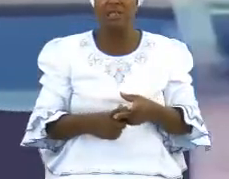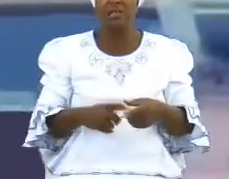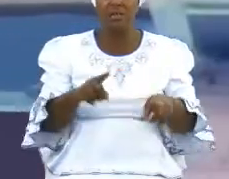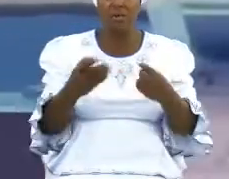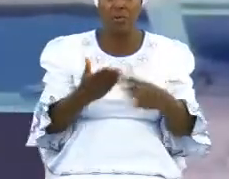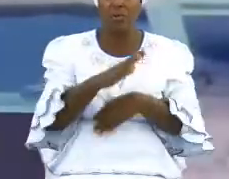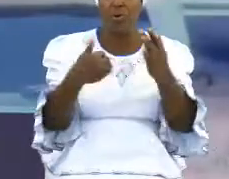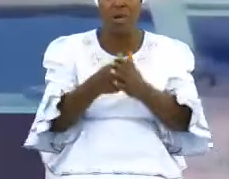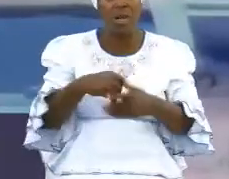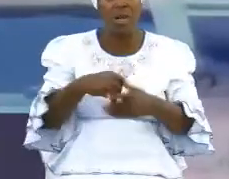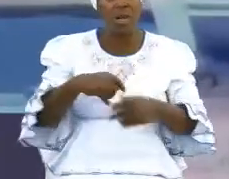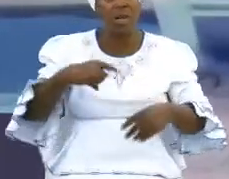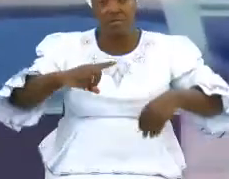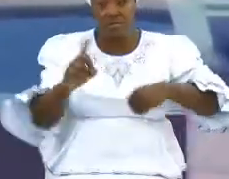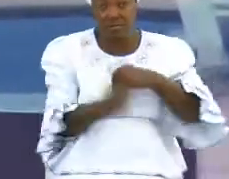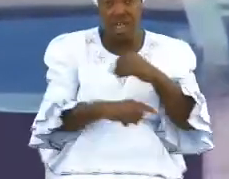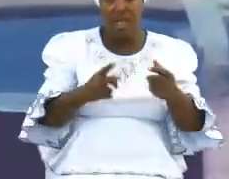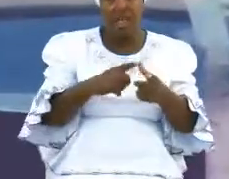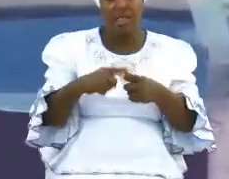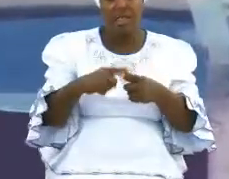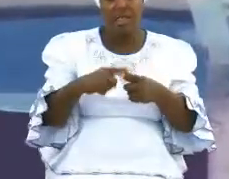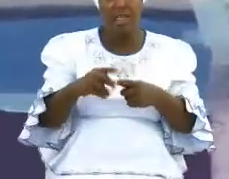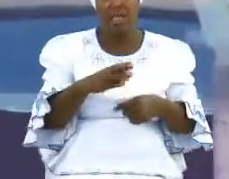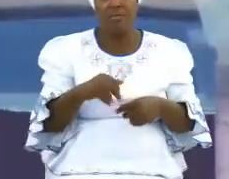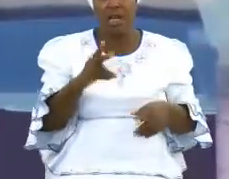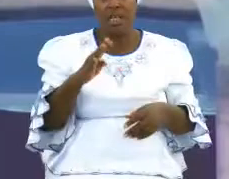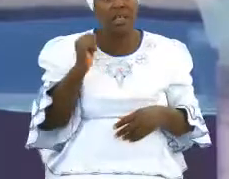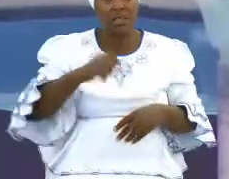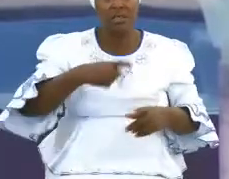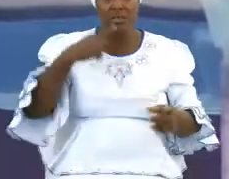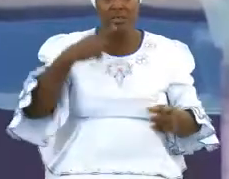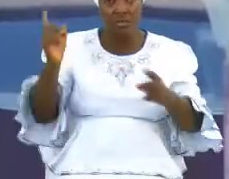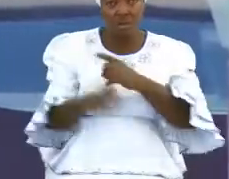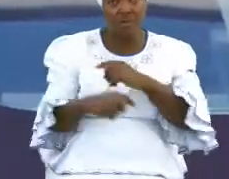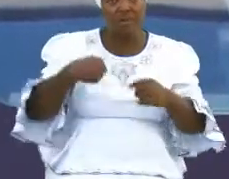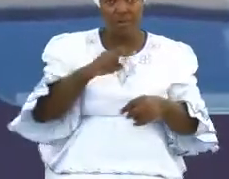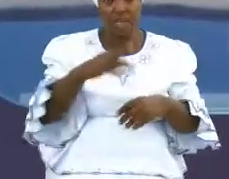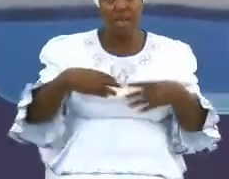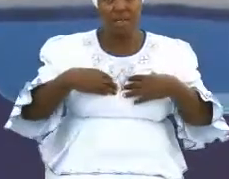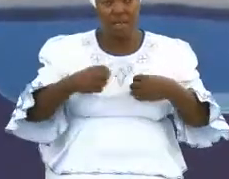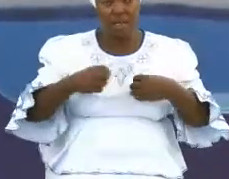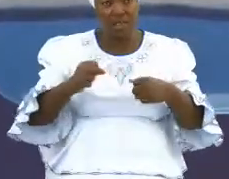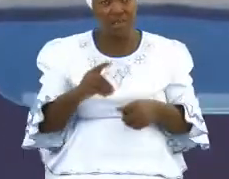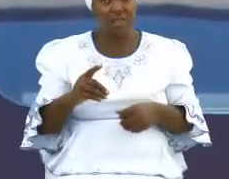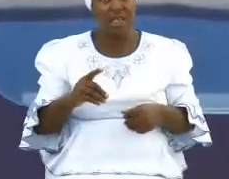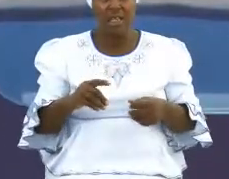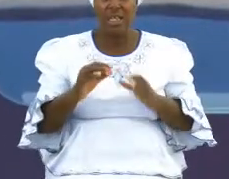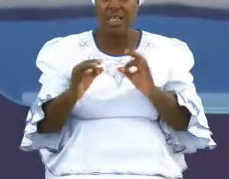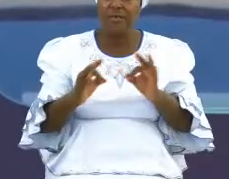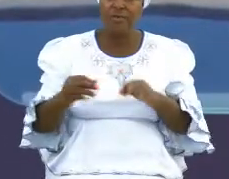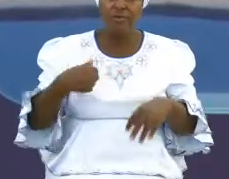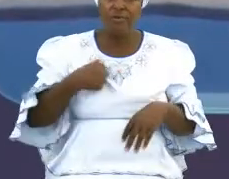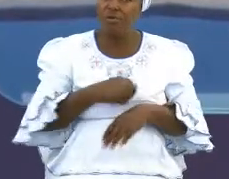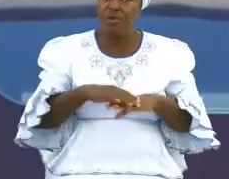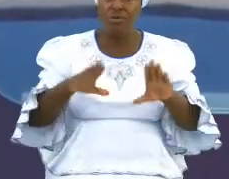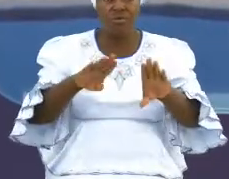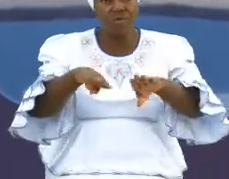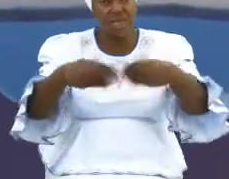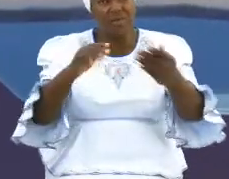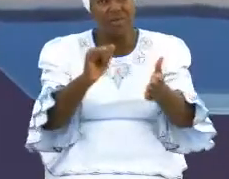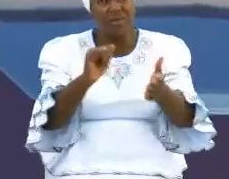the healing, and by his stripes we are healed. If we don't deliver that